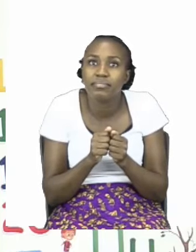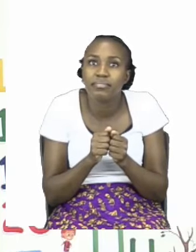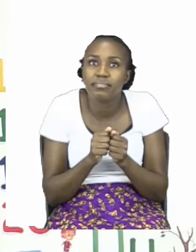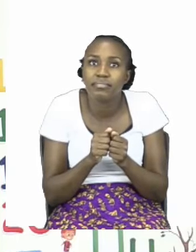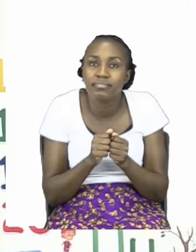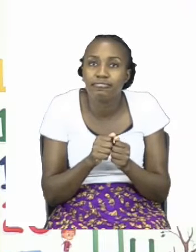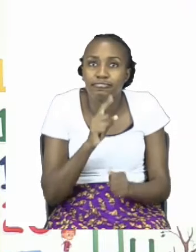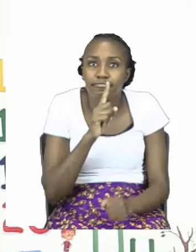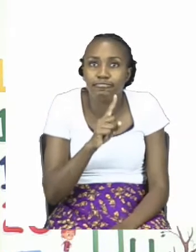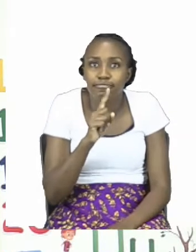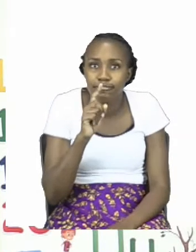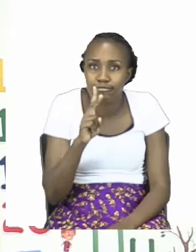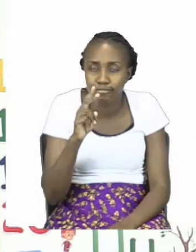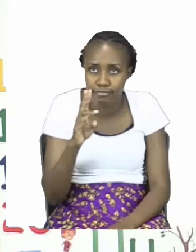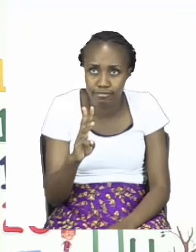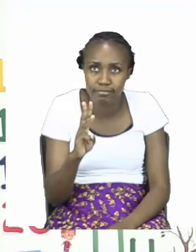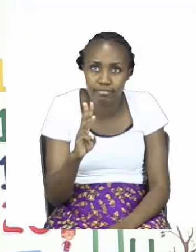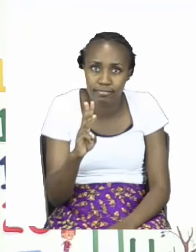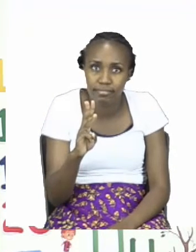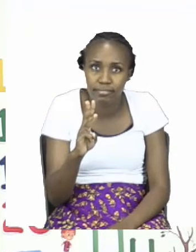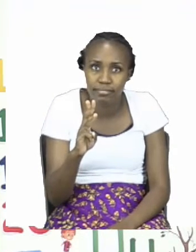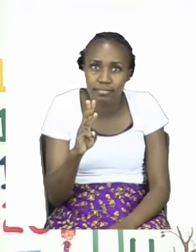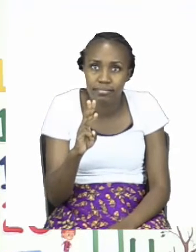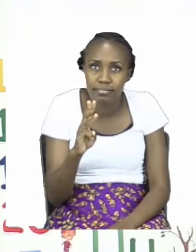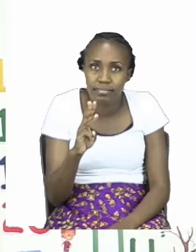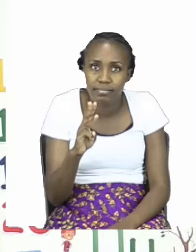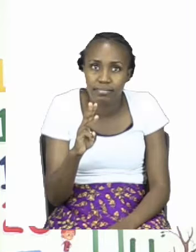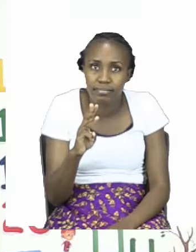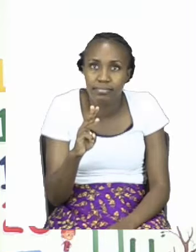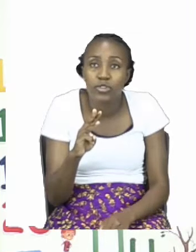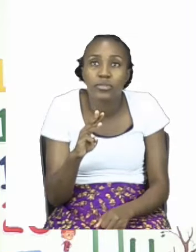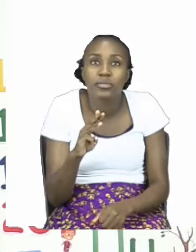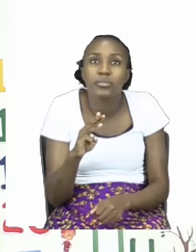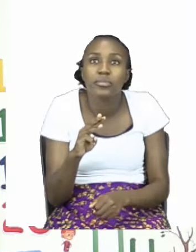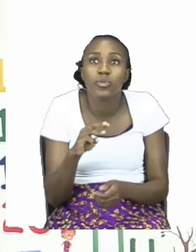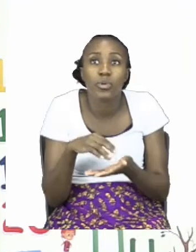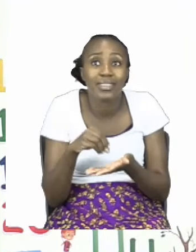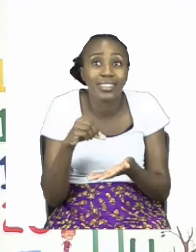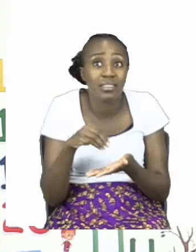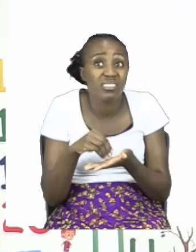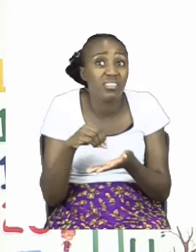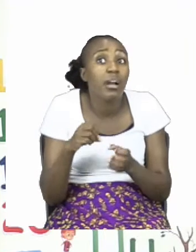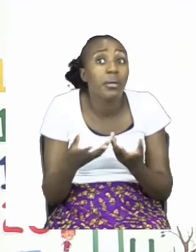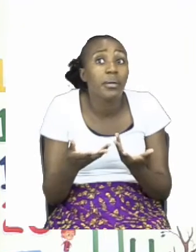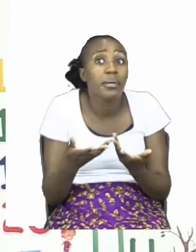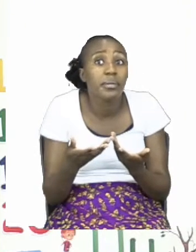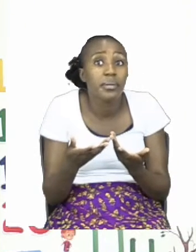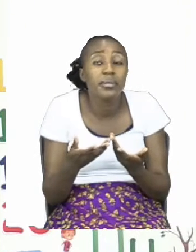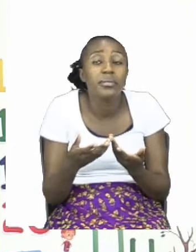1, 2, 3, $5 coins. What we want to buy